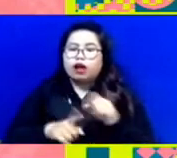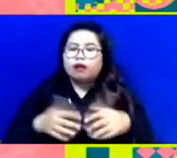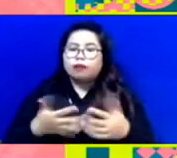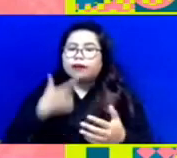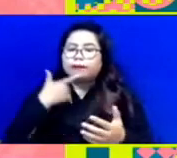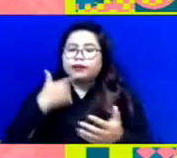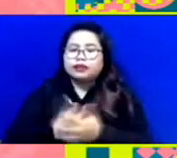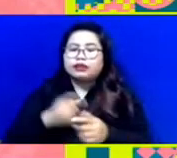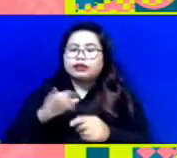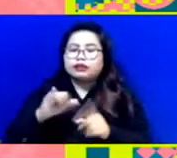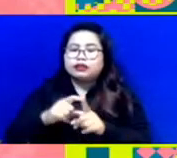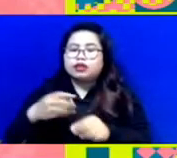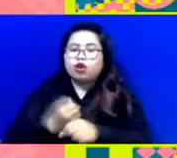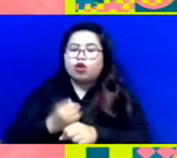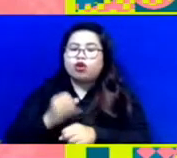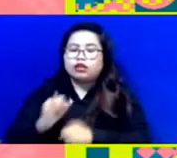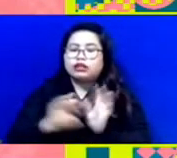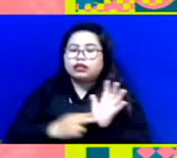all,